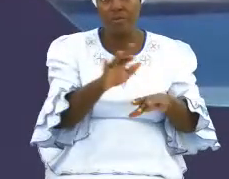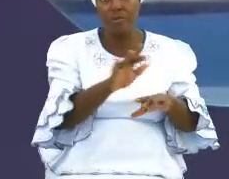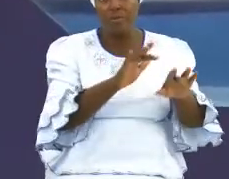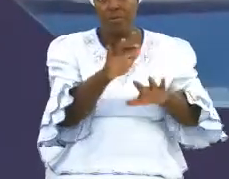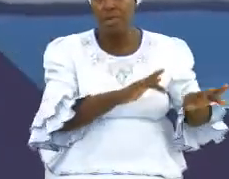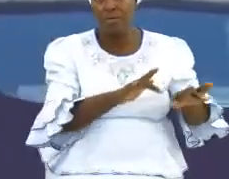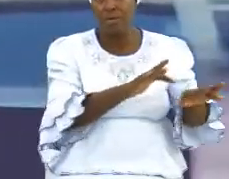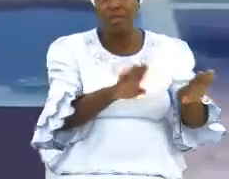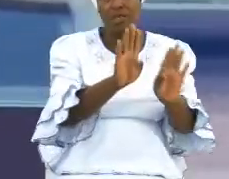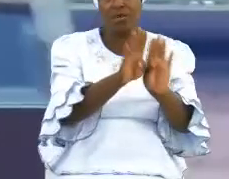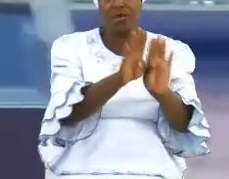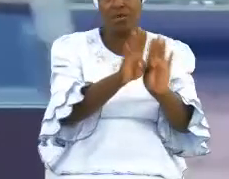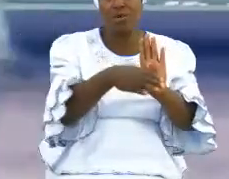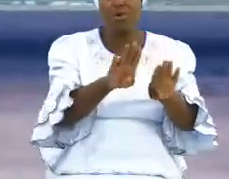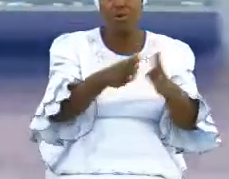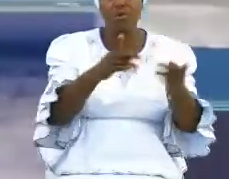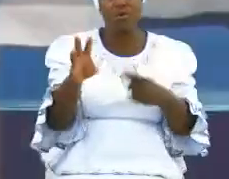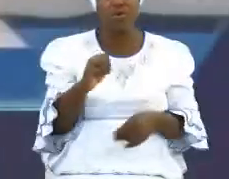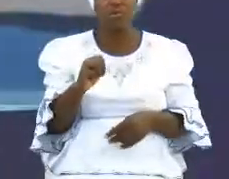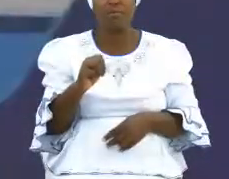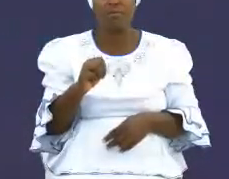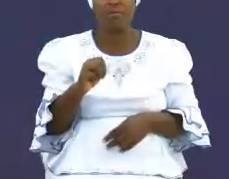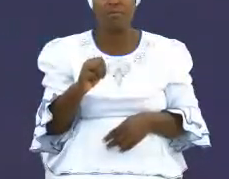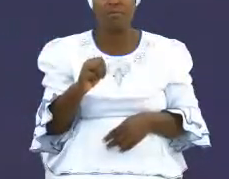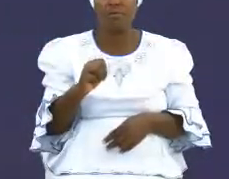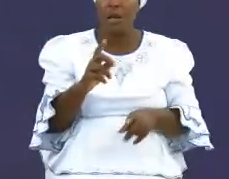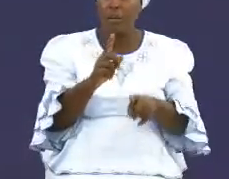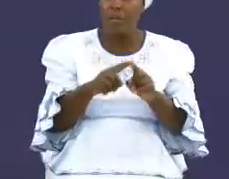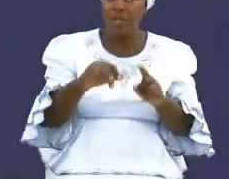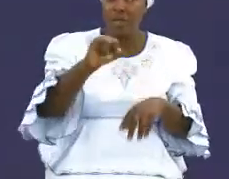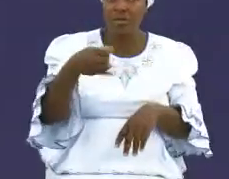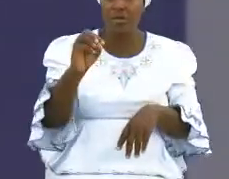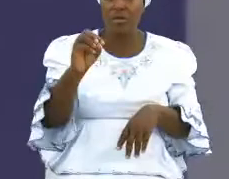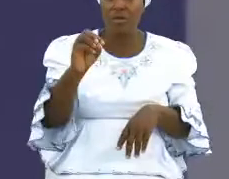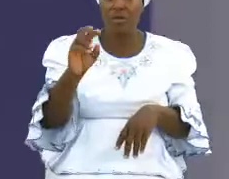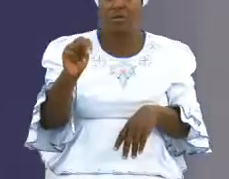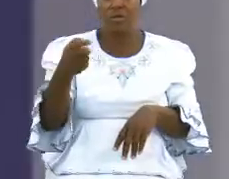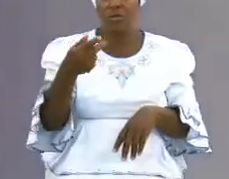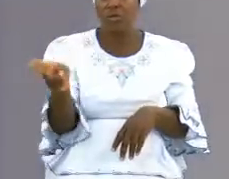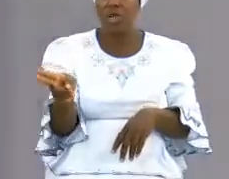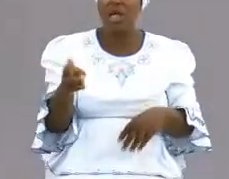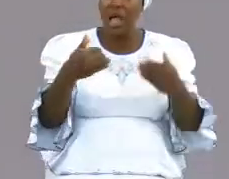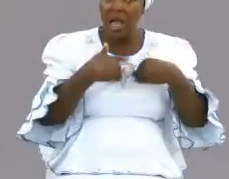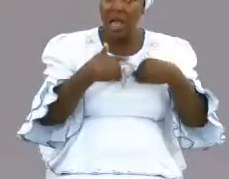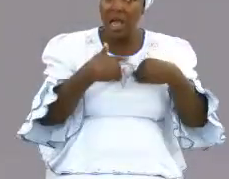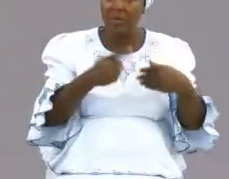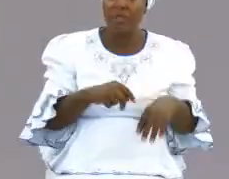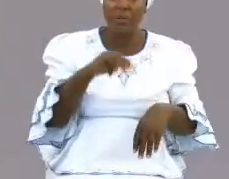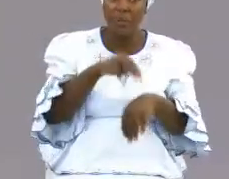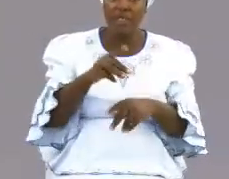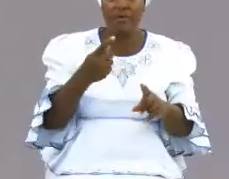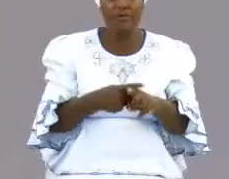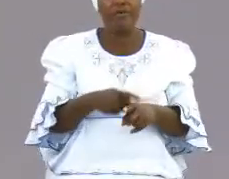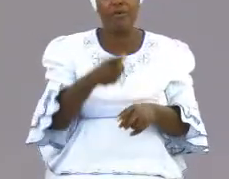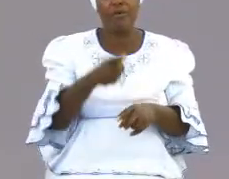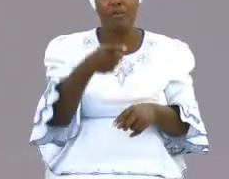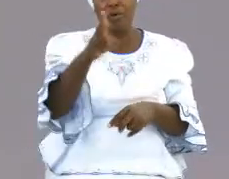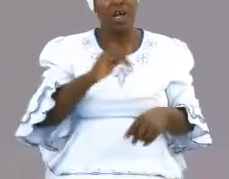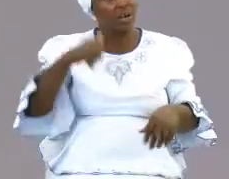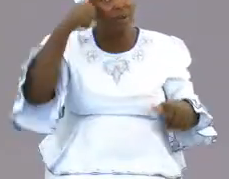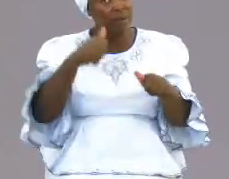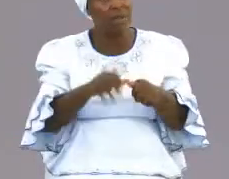unto them. But Jonah got a message from God, and he remembered what God had said.